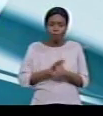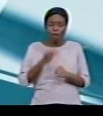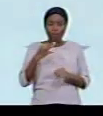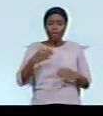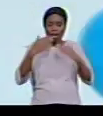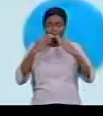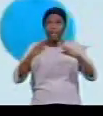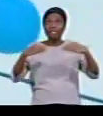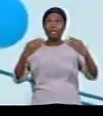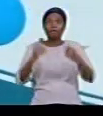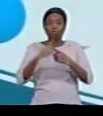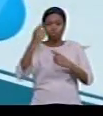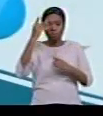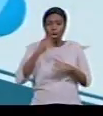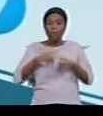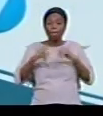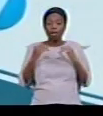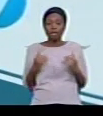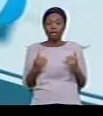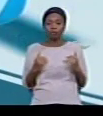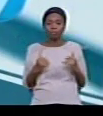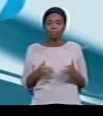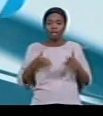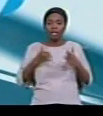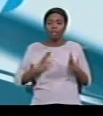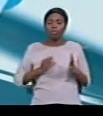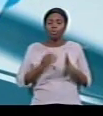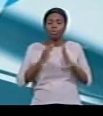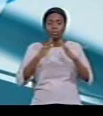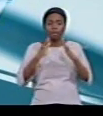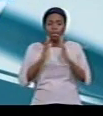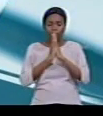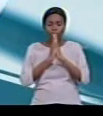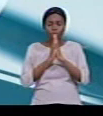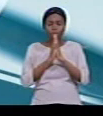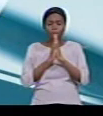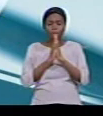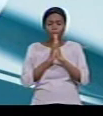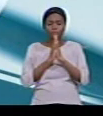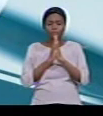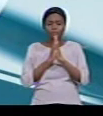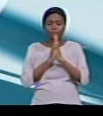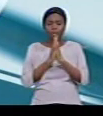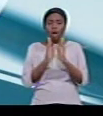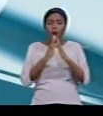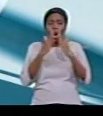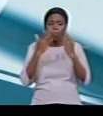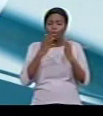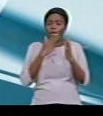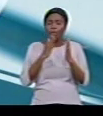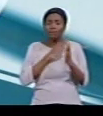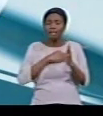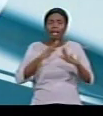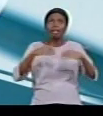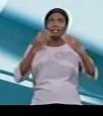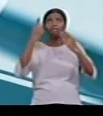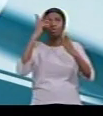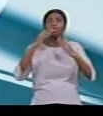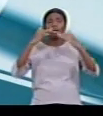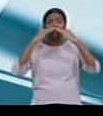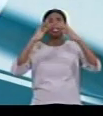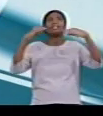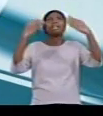to God. But now, let's open our mouth and start worshiping God. Just open your mouth and give God thanksgiving. Offer praise to the